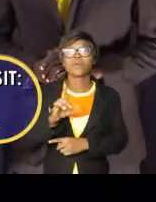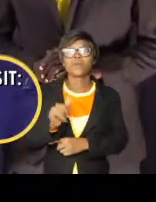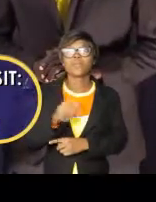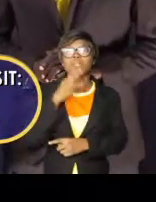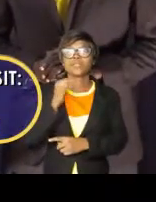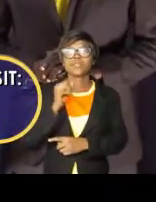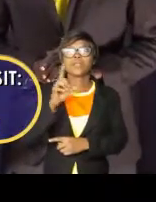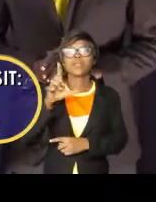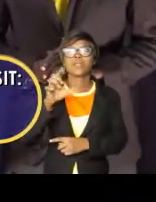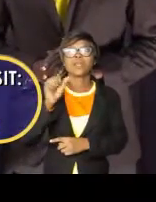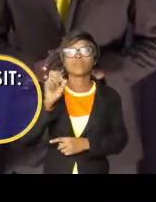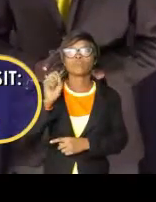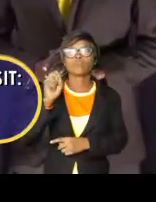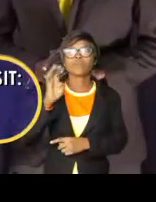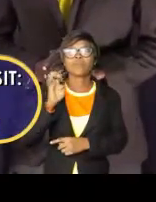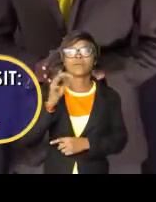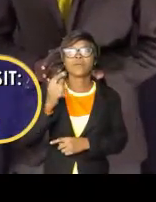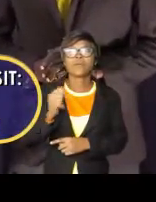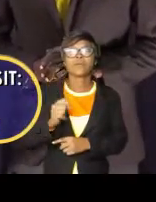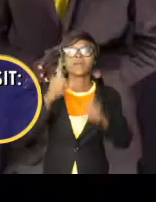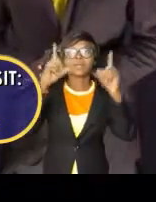bit.ly/LASUBEB tests. The link again is